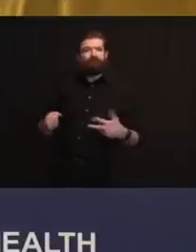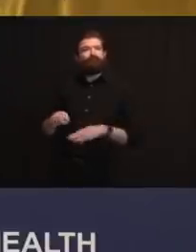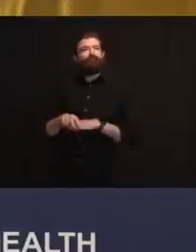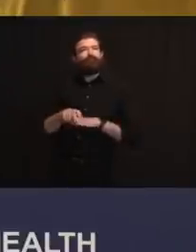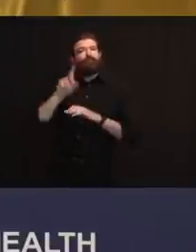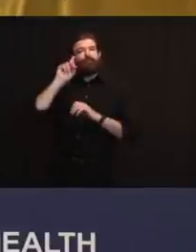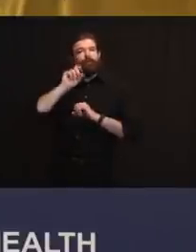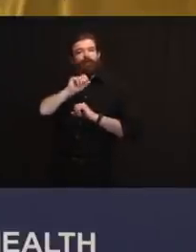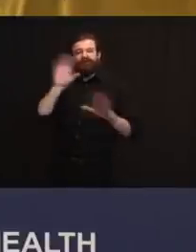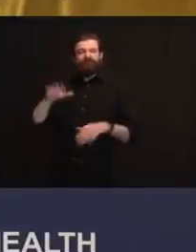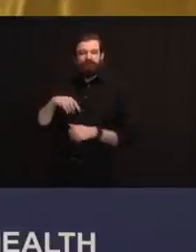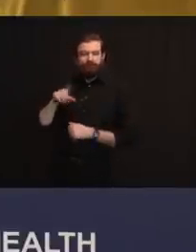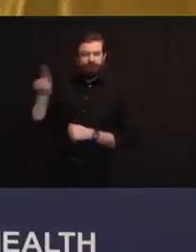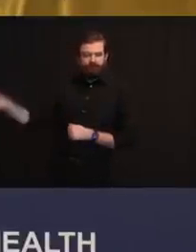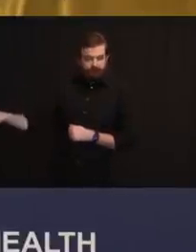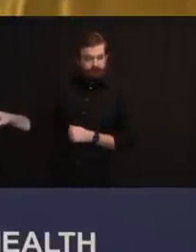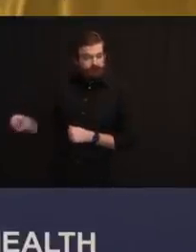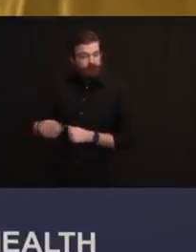having you here.